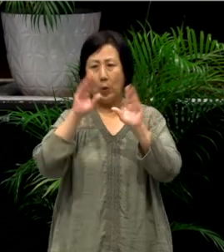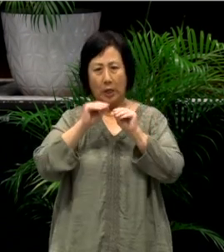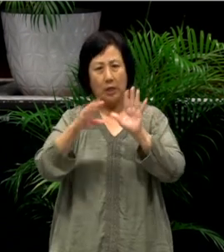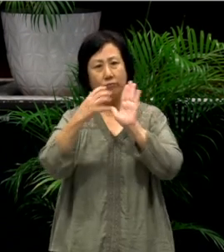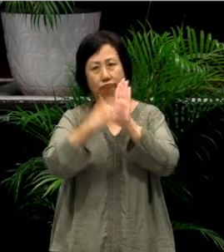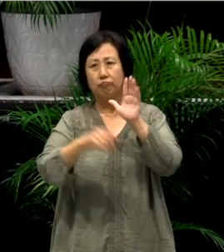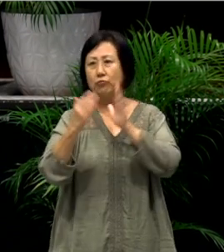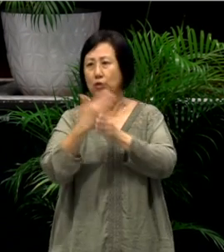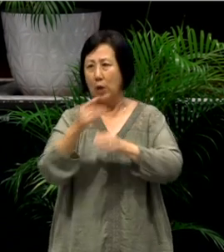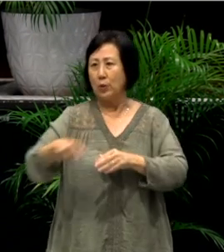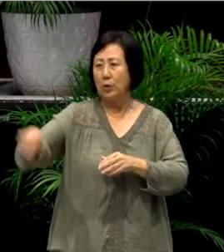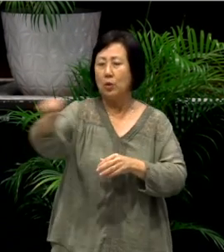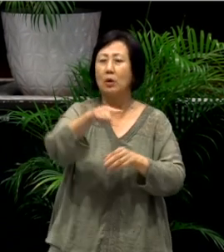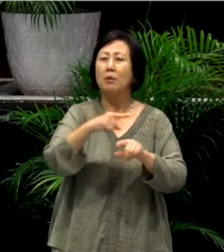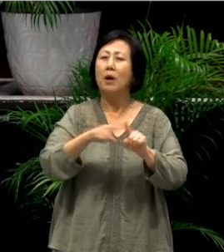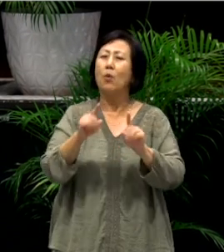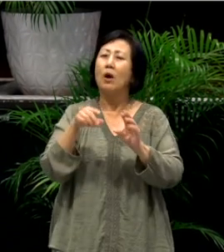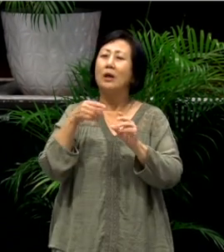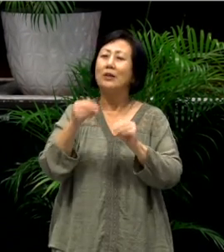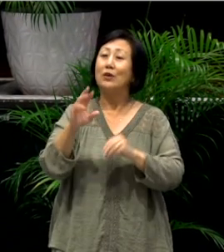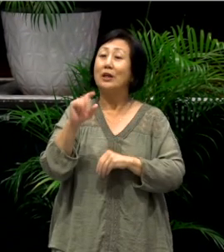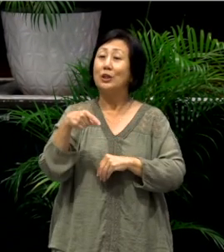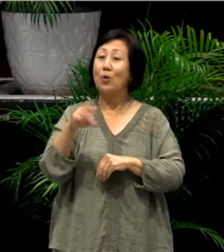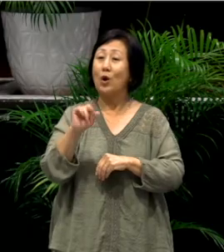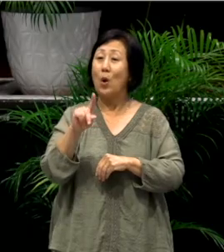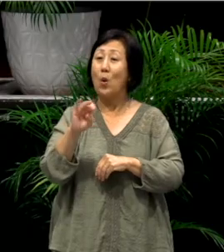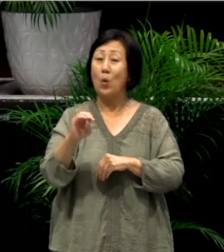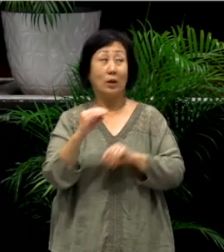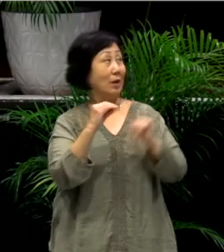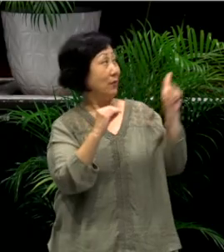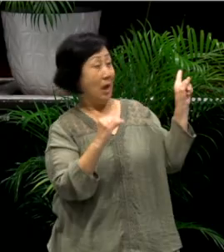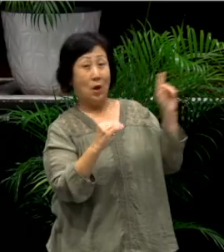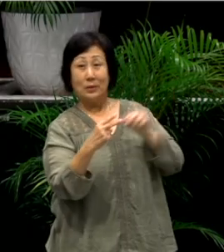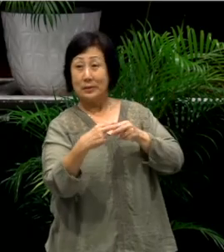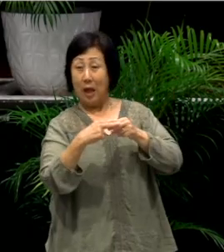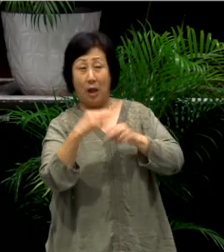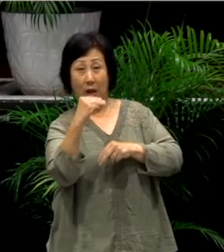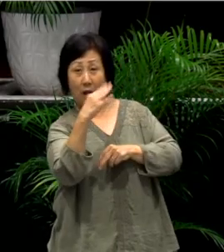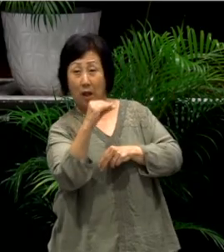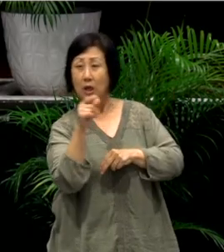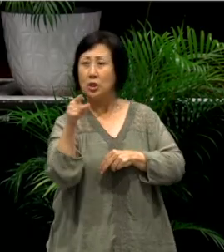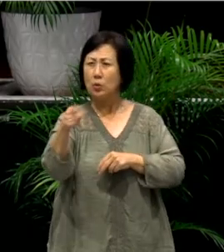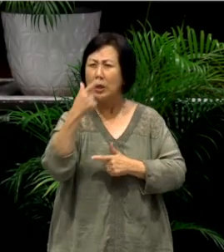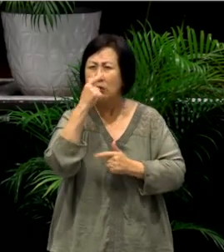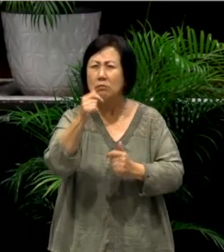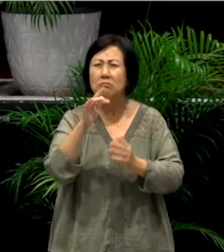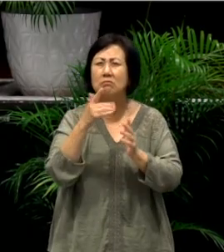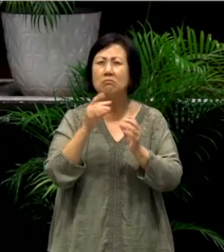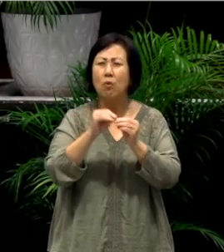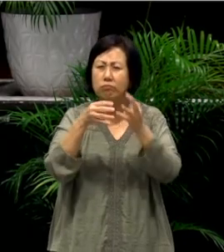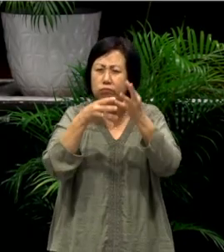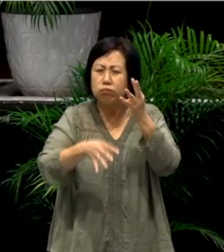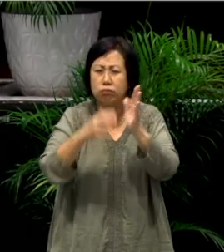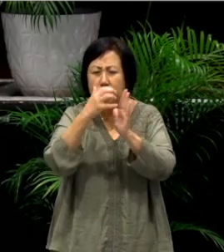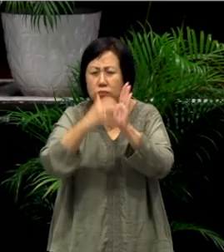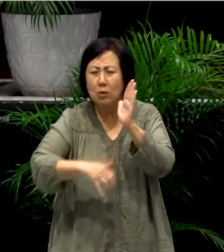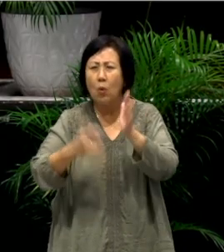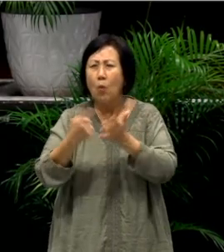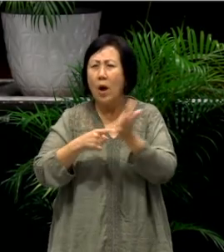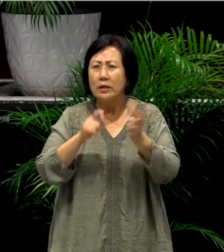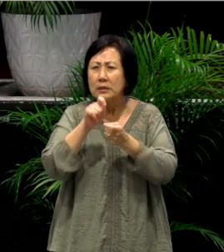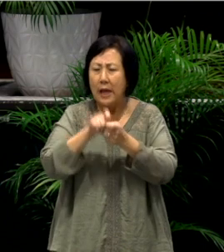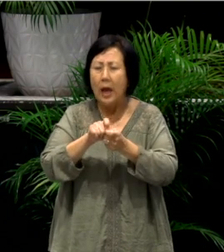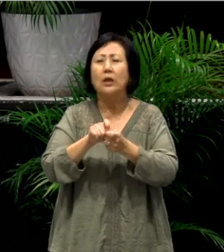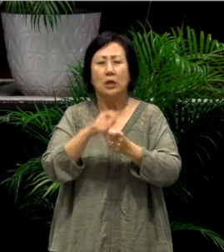But I wanted to provide a specific QR code here in the slide so that if you're interested in looking at what's out there, you can be taken